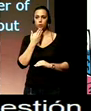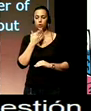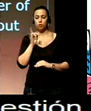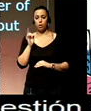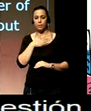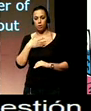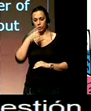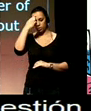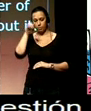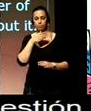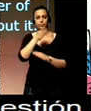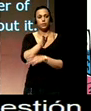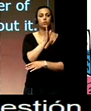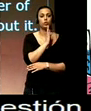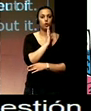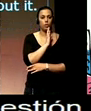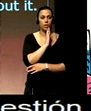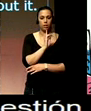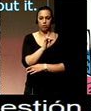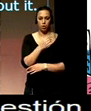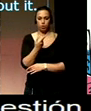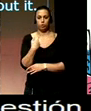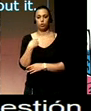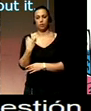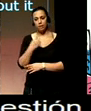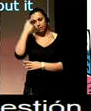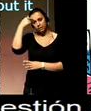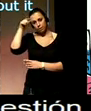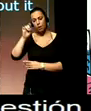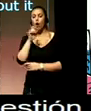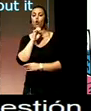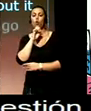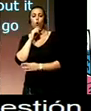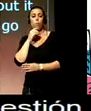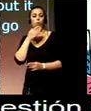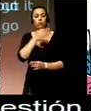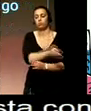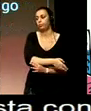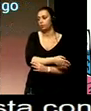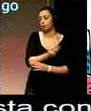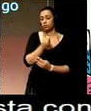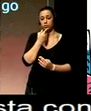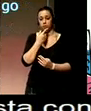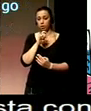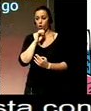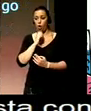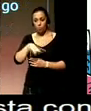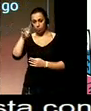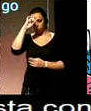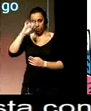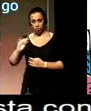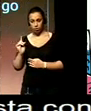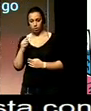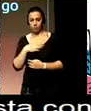enough to know where do we want to go, but also how do we get there. Because if we don't